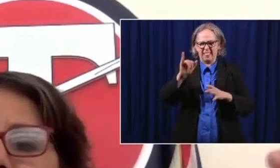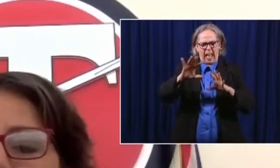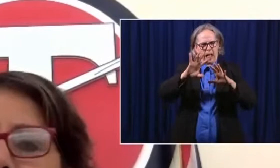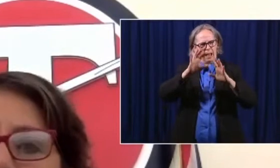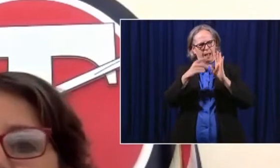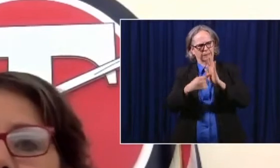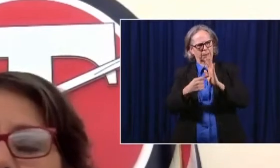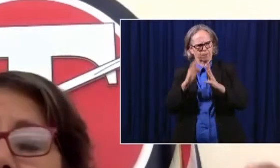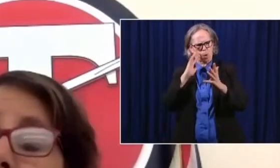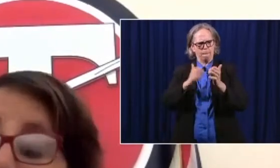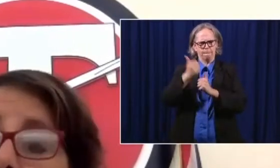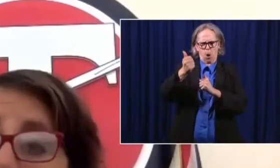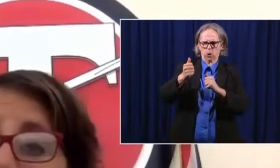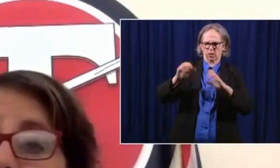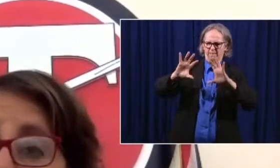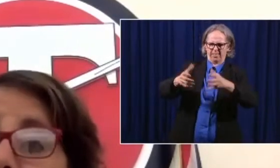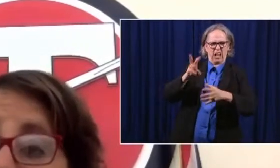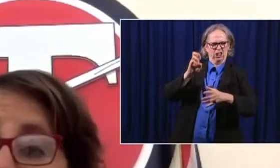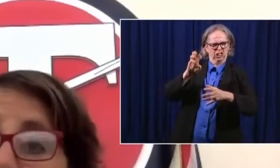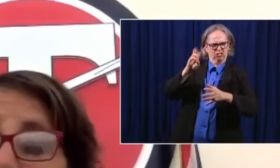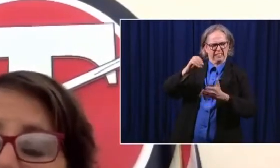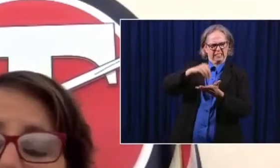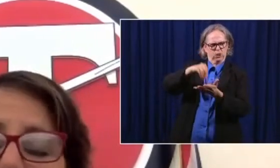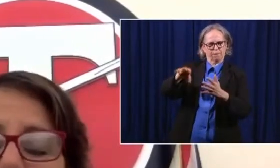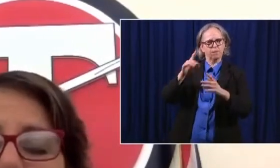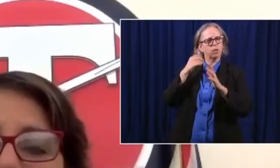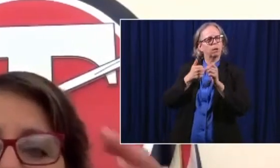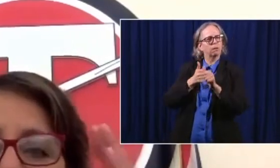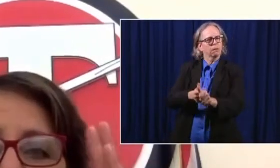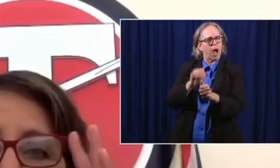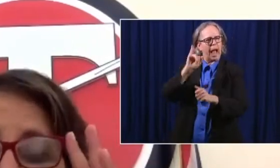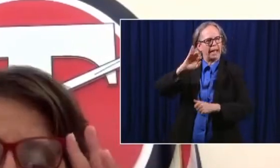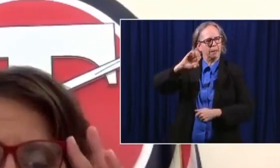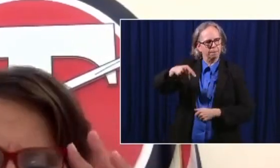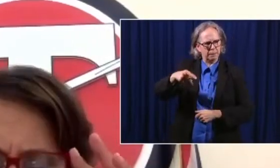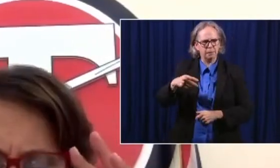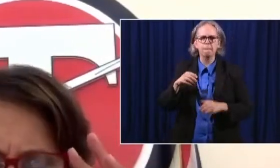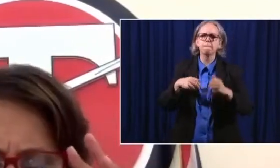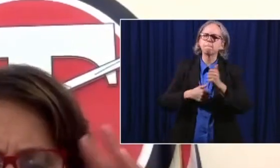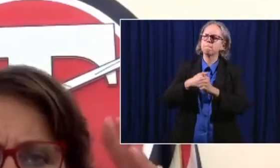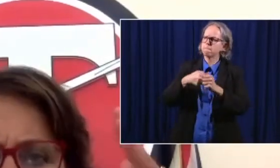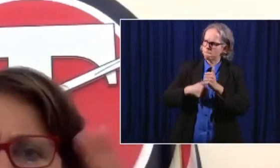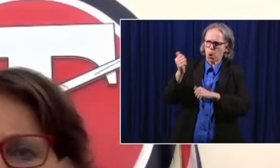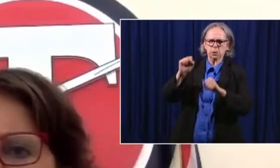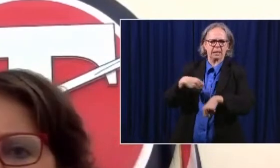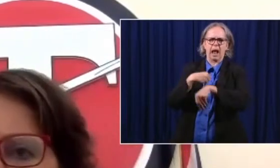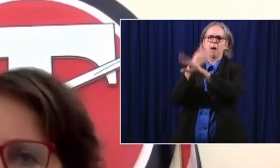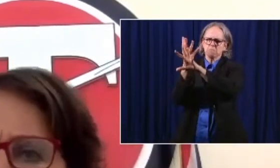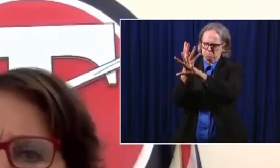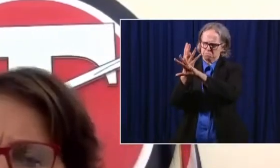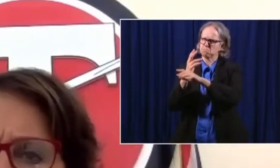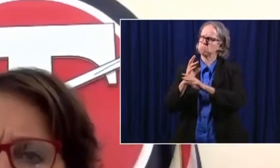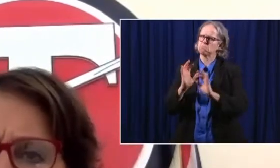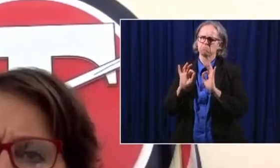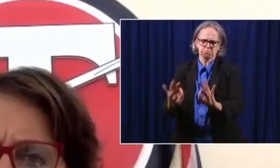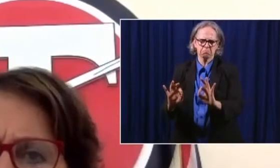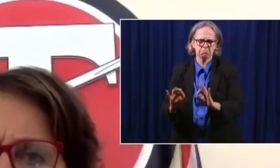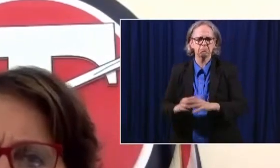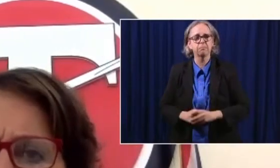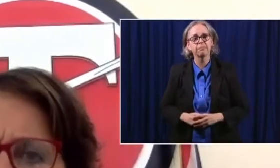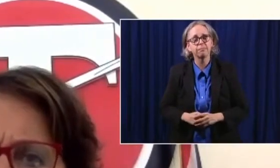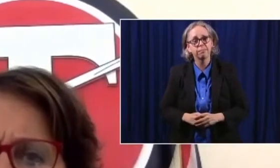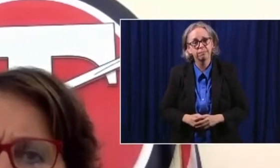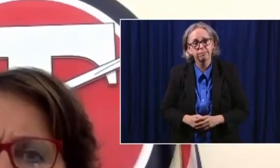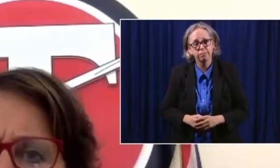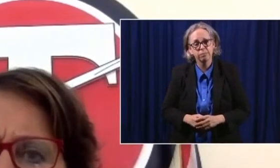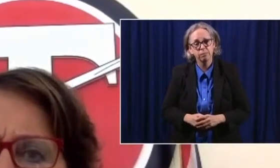Governor, of students on an individualized education program here at Tecumseh Local. Just like all schools, I'm sure, in Ohio, though, that are